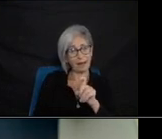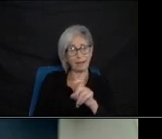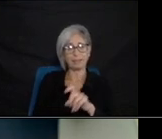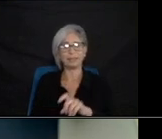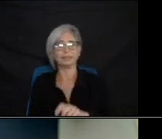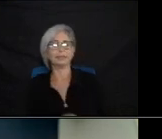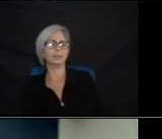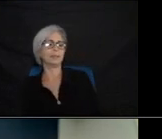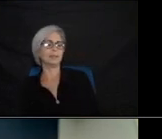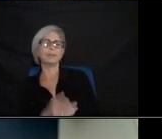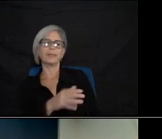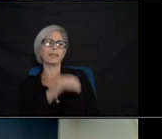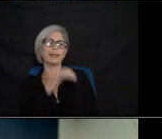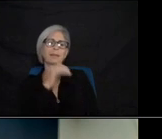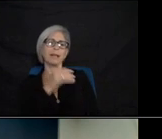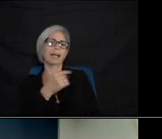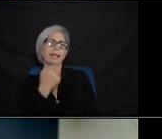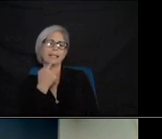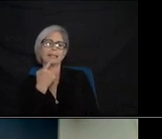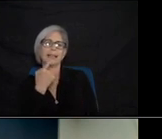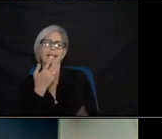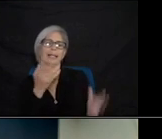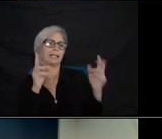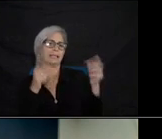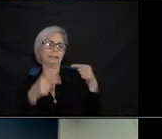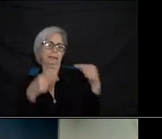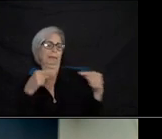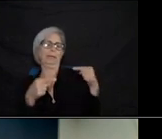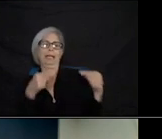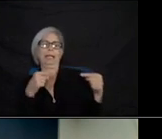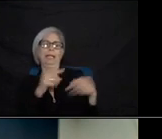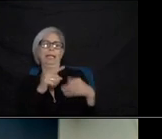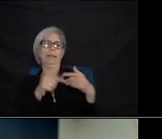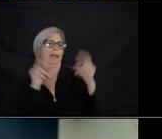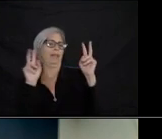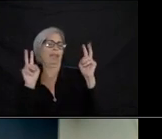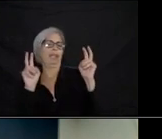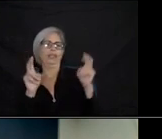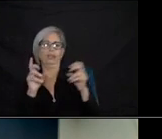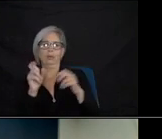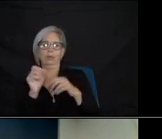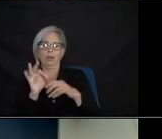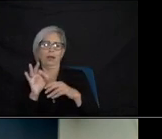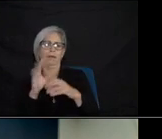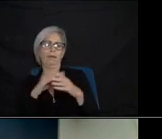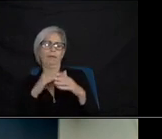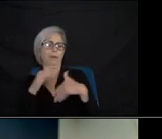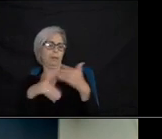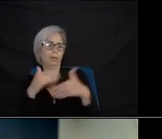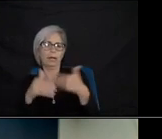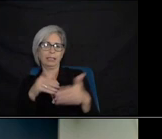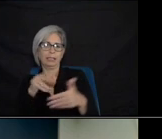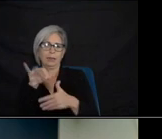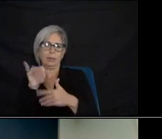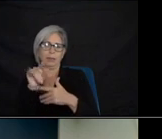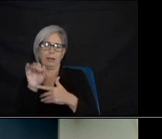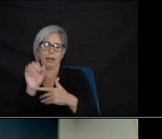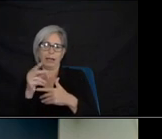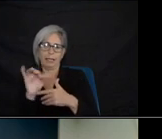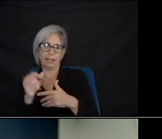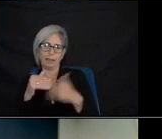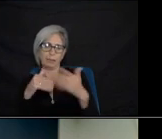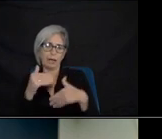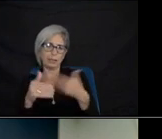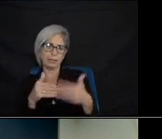Mr. Saberson, I'm not going to get into a debate over the issues of the platting process. The plat that is before